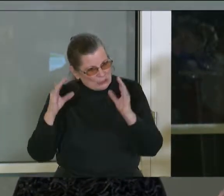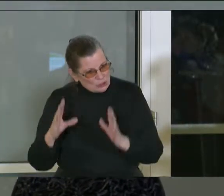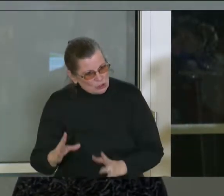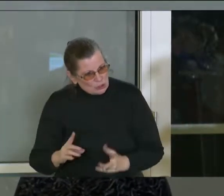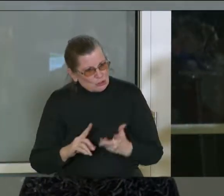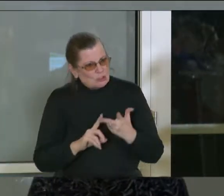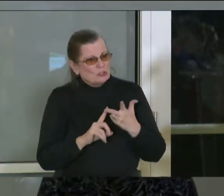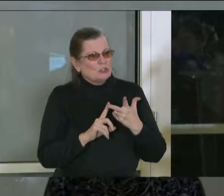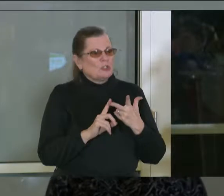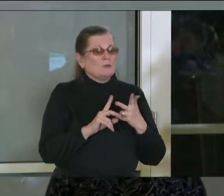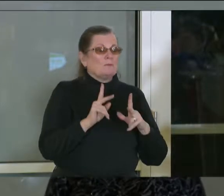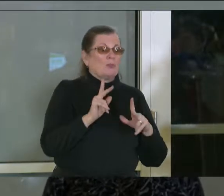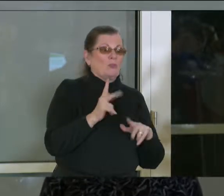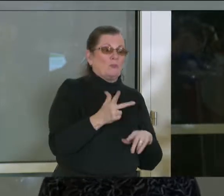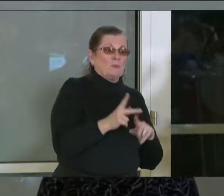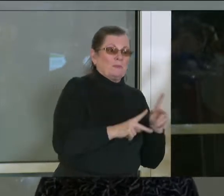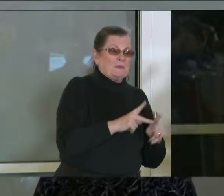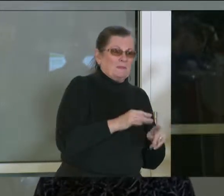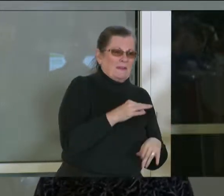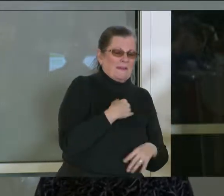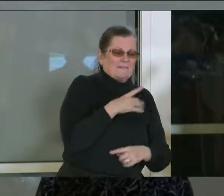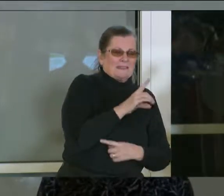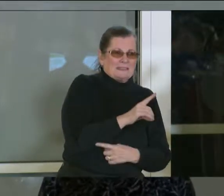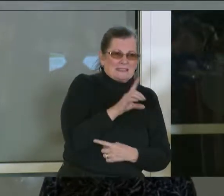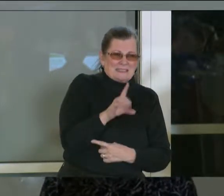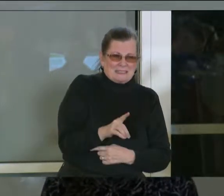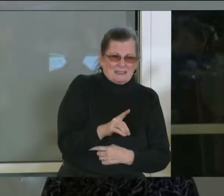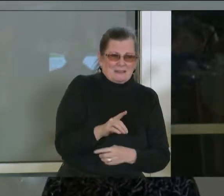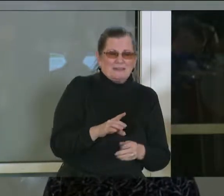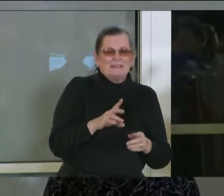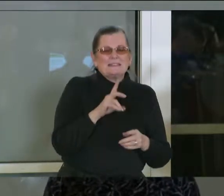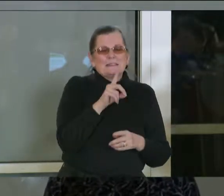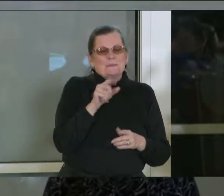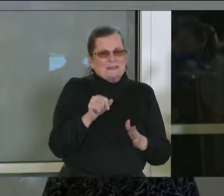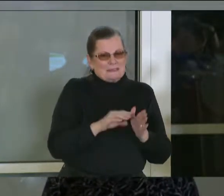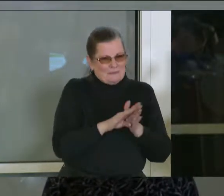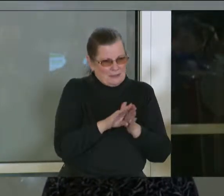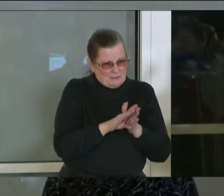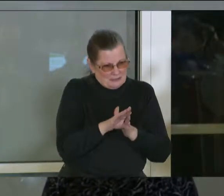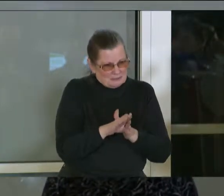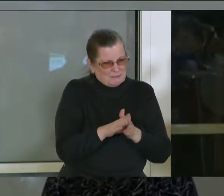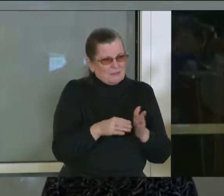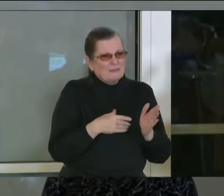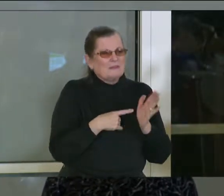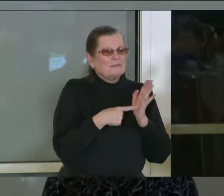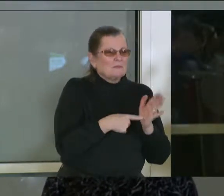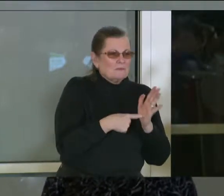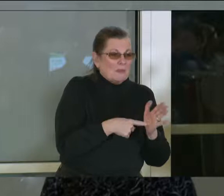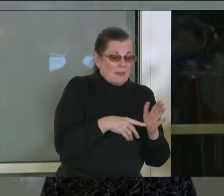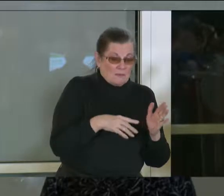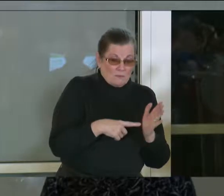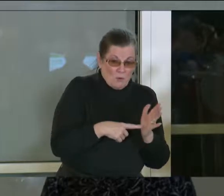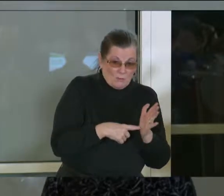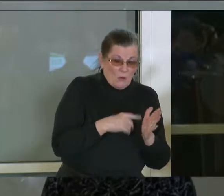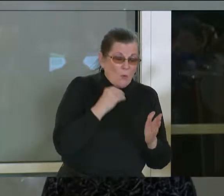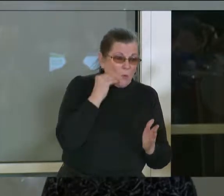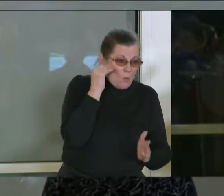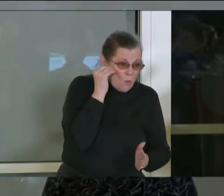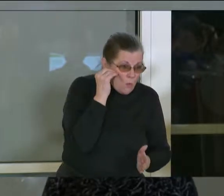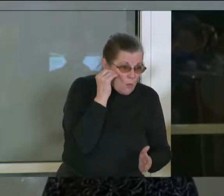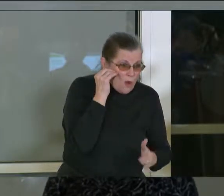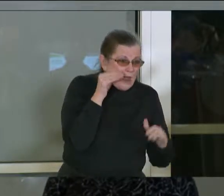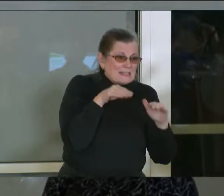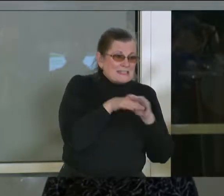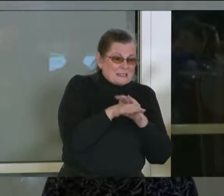disabilities here in the district have access to accessible and affordable housing, and that their caretakers are paid